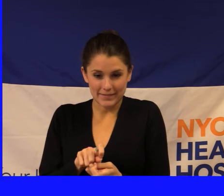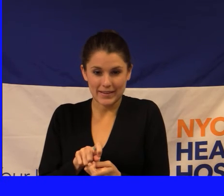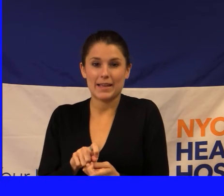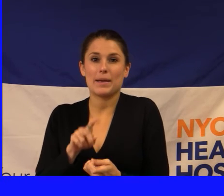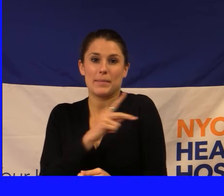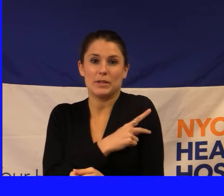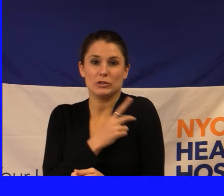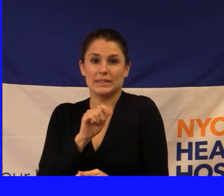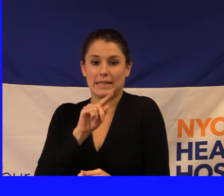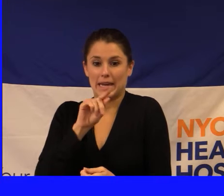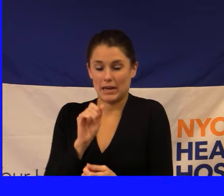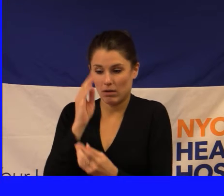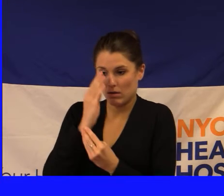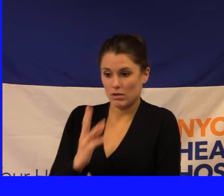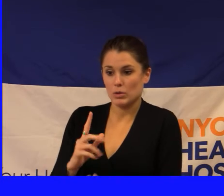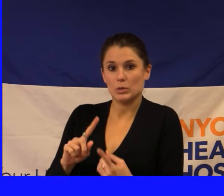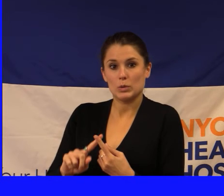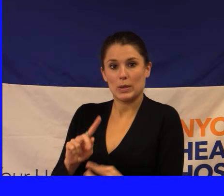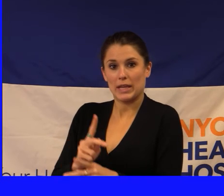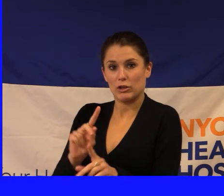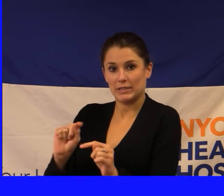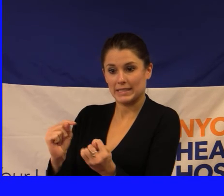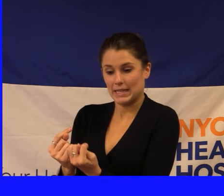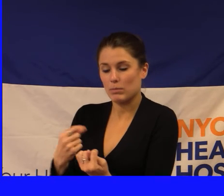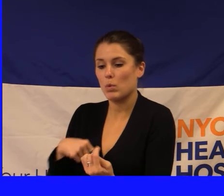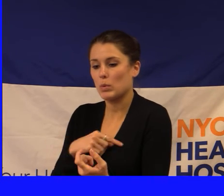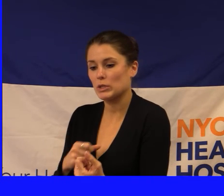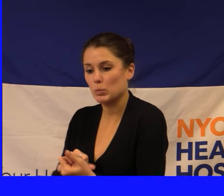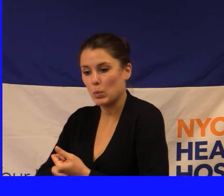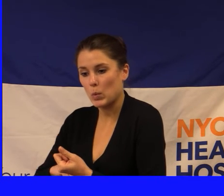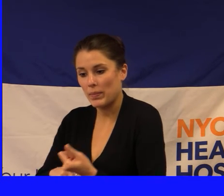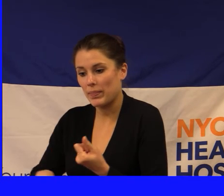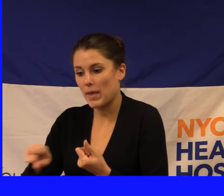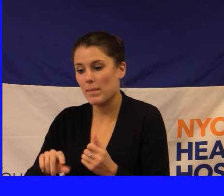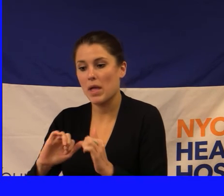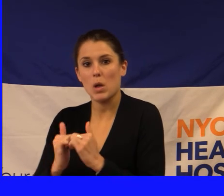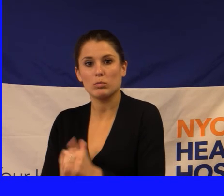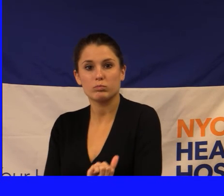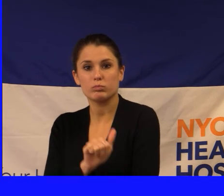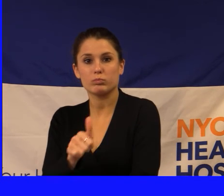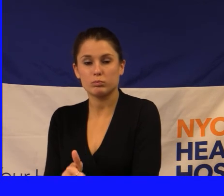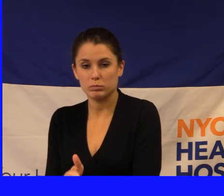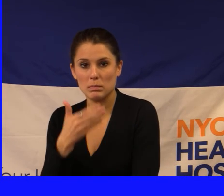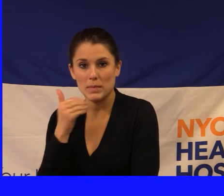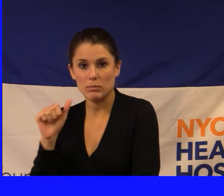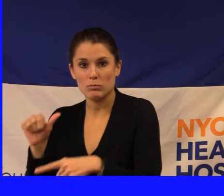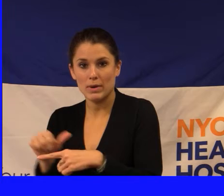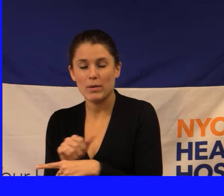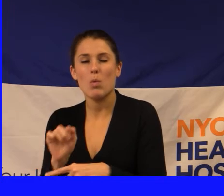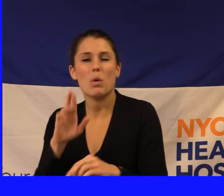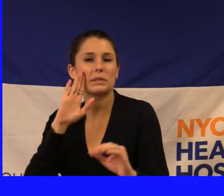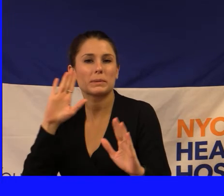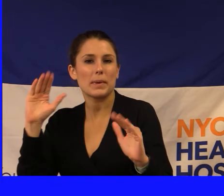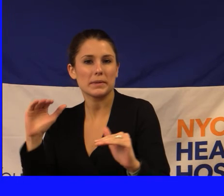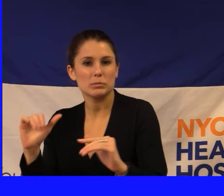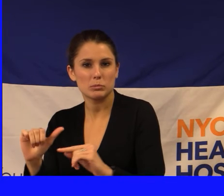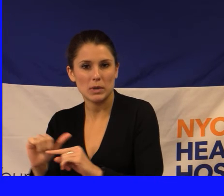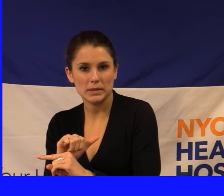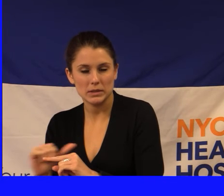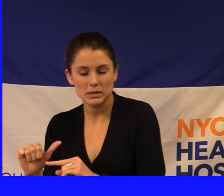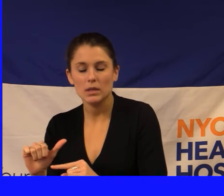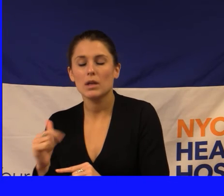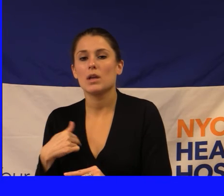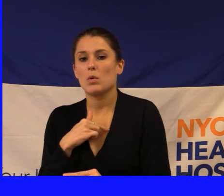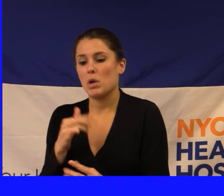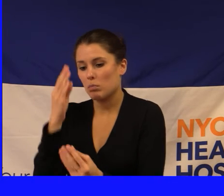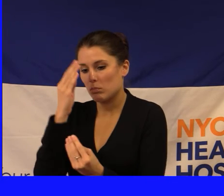teams. We support them on implementing best practices or expected practices, and we notify